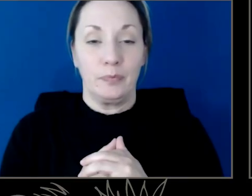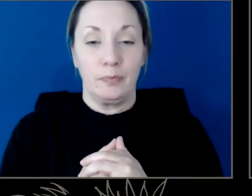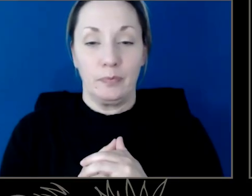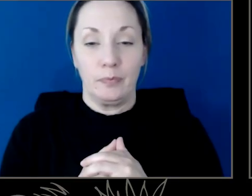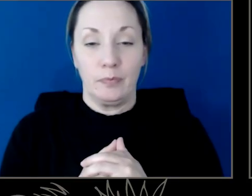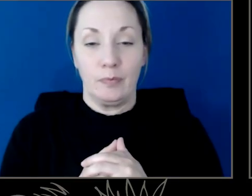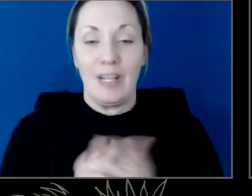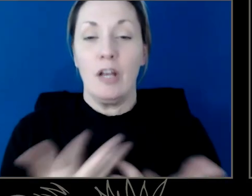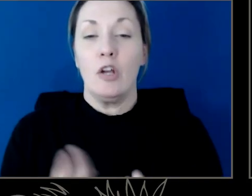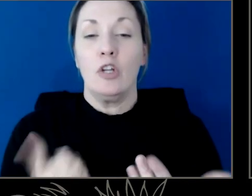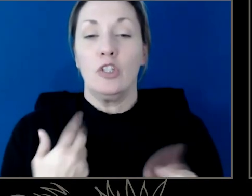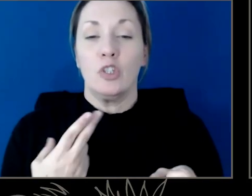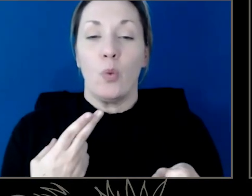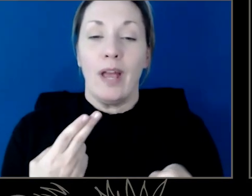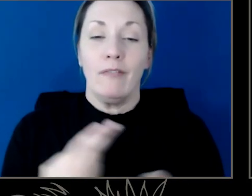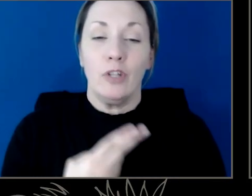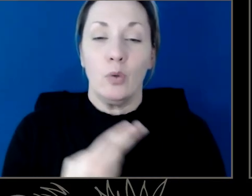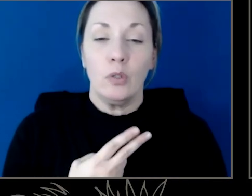we just